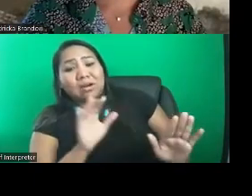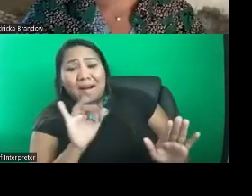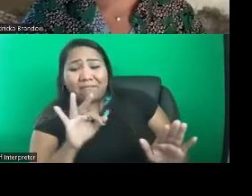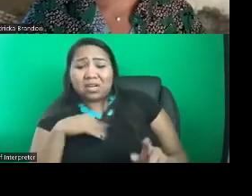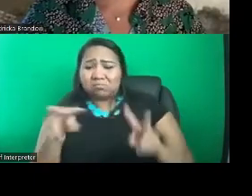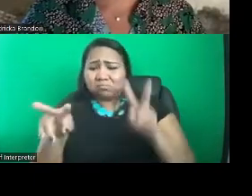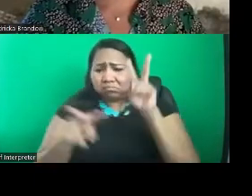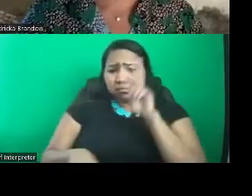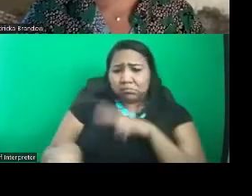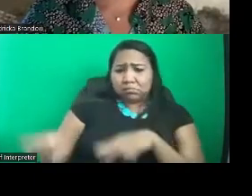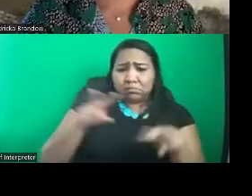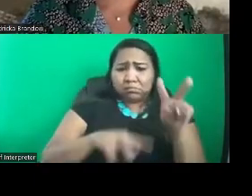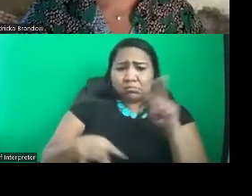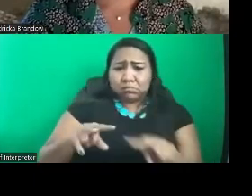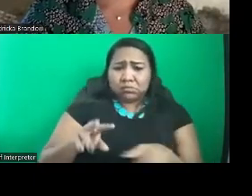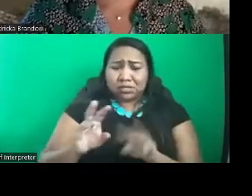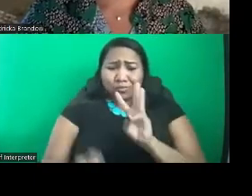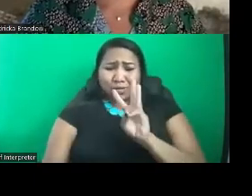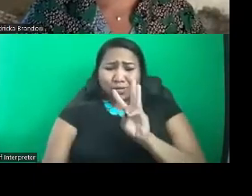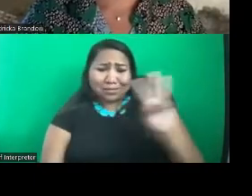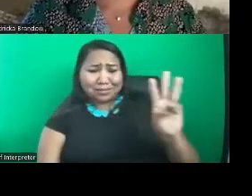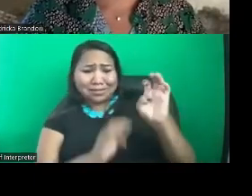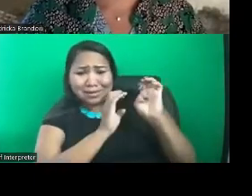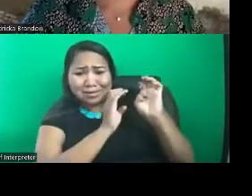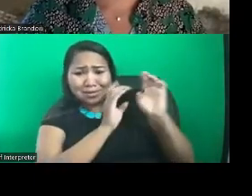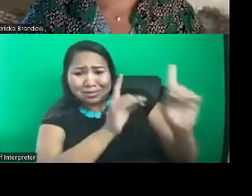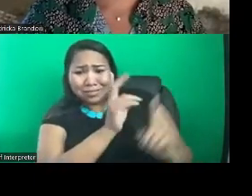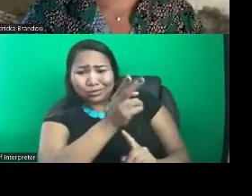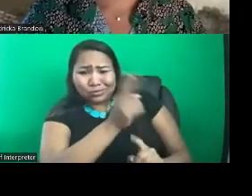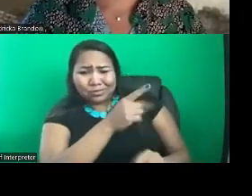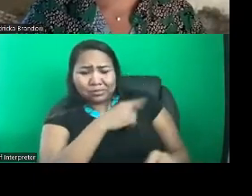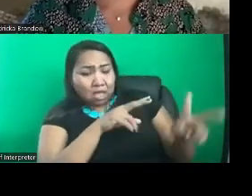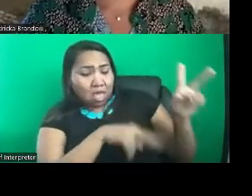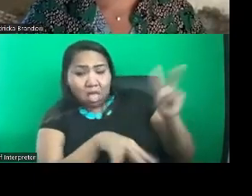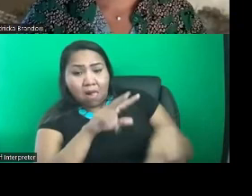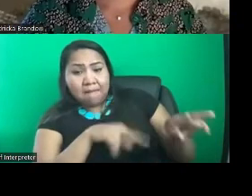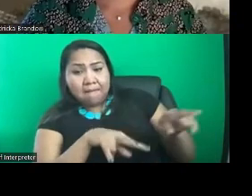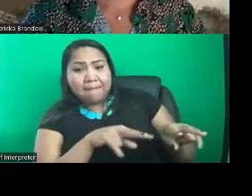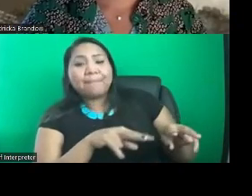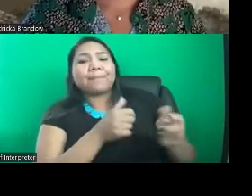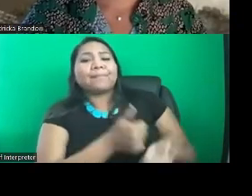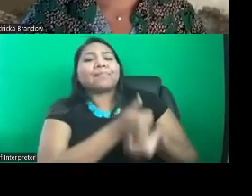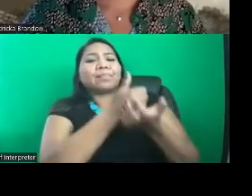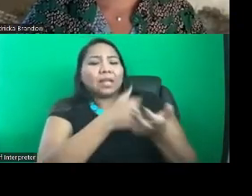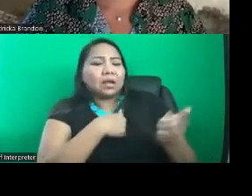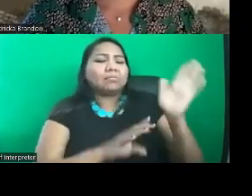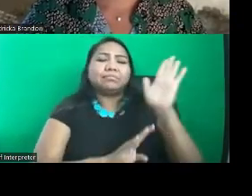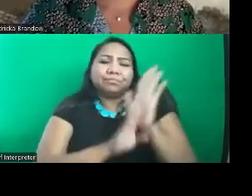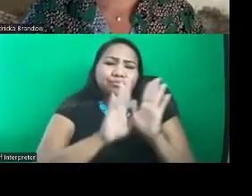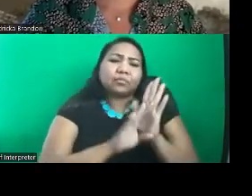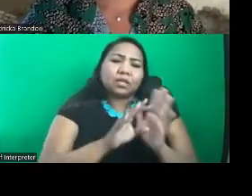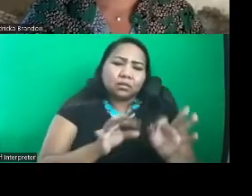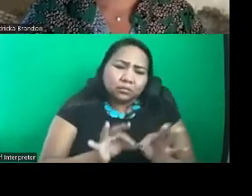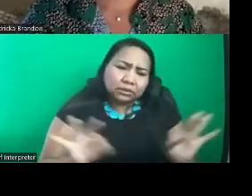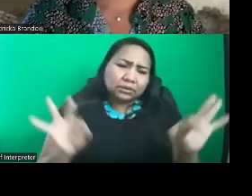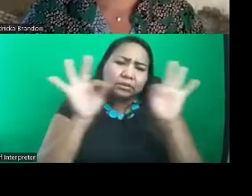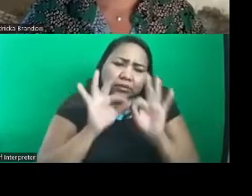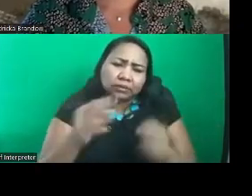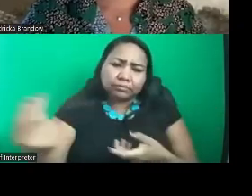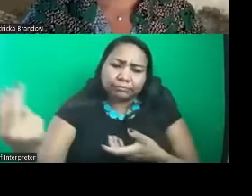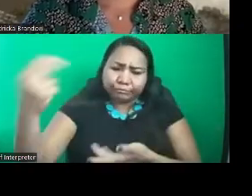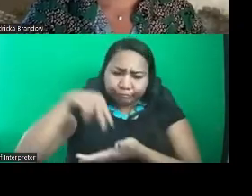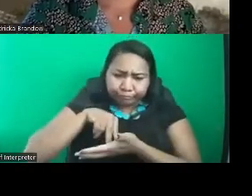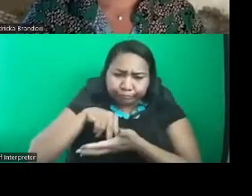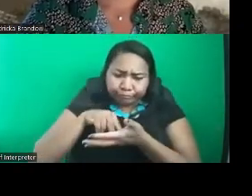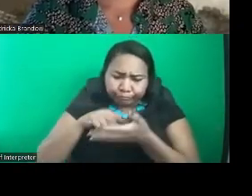that, then we're developing critical insights to what this might mean when we talk about